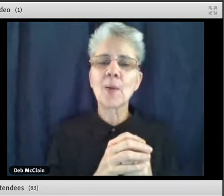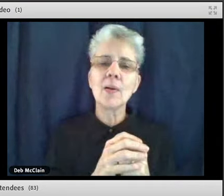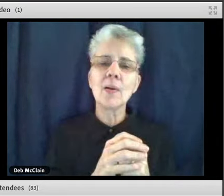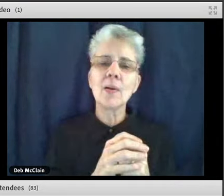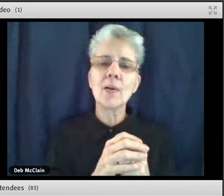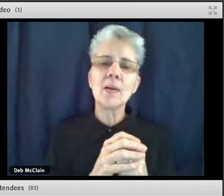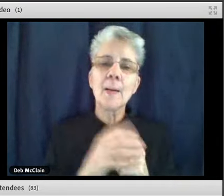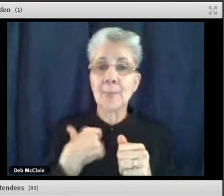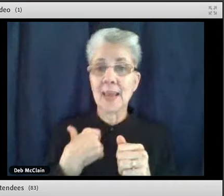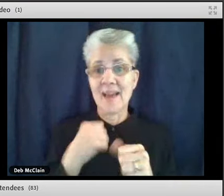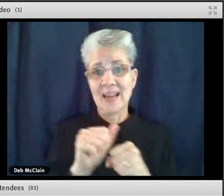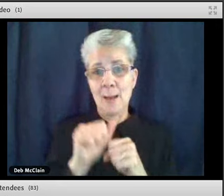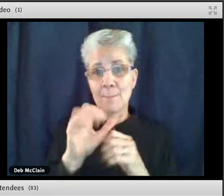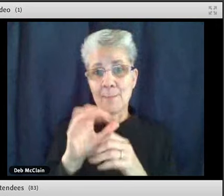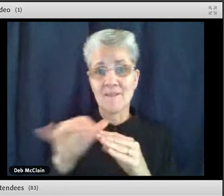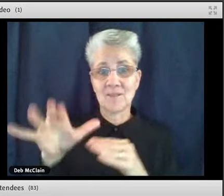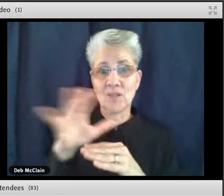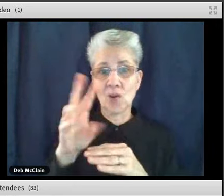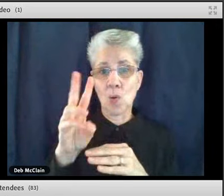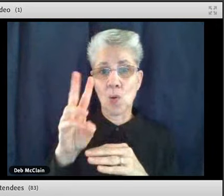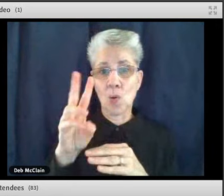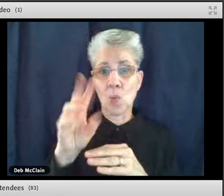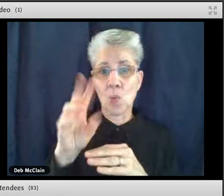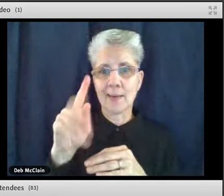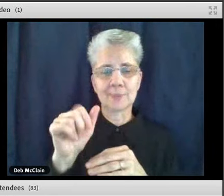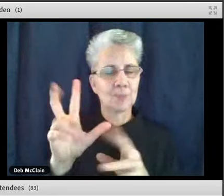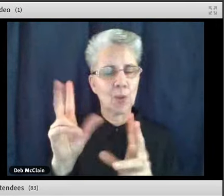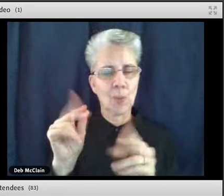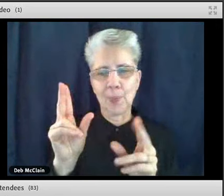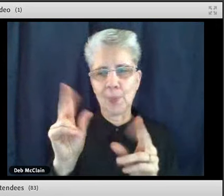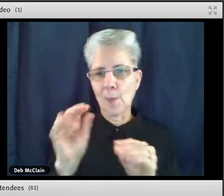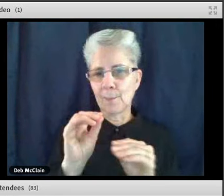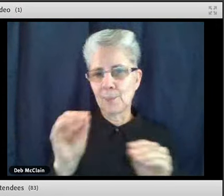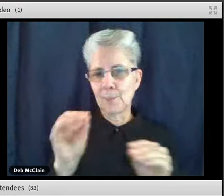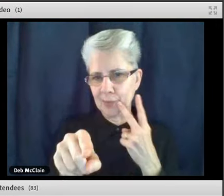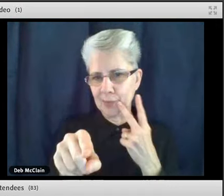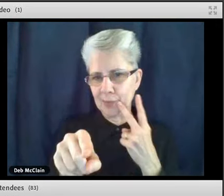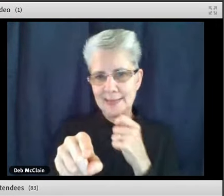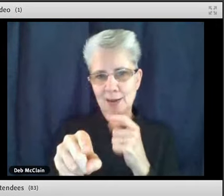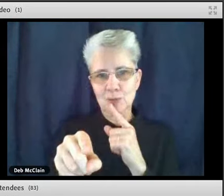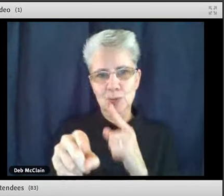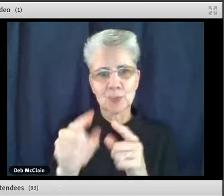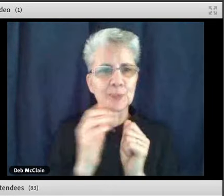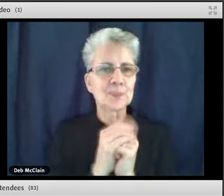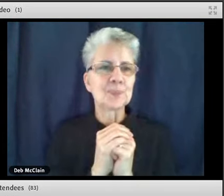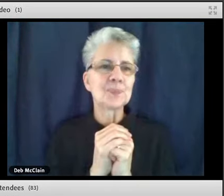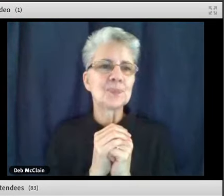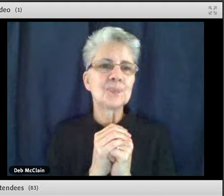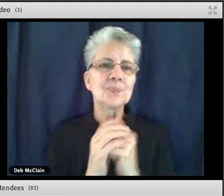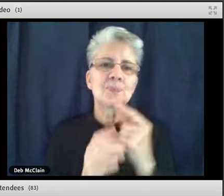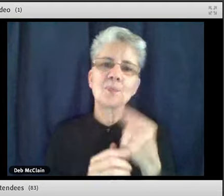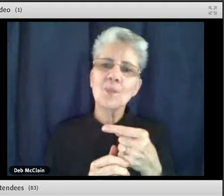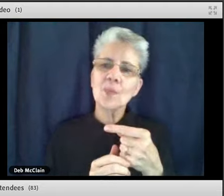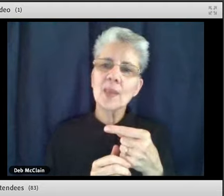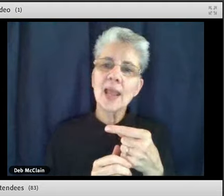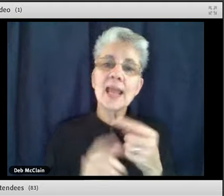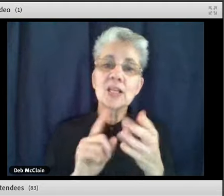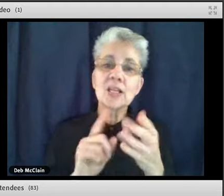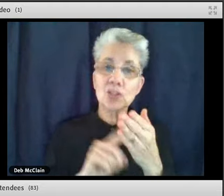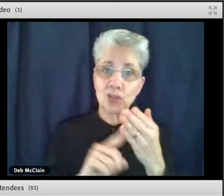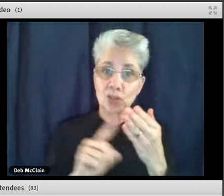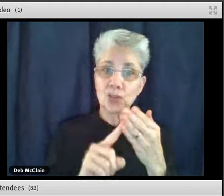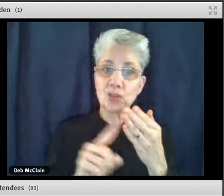does that, Google Reverse Image. And then what I like about TinyEye is you can sort by oldest. So you can see that this picture of Michelle